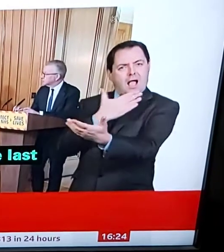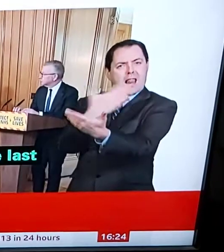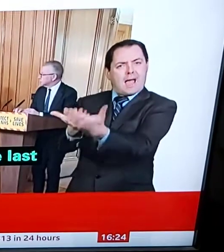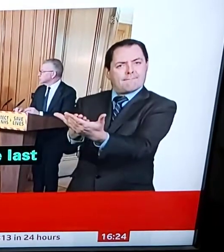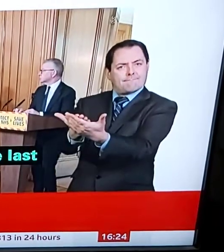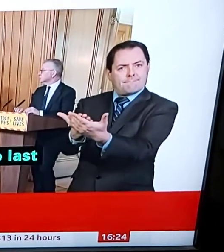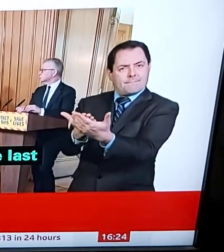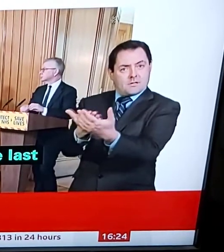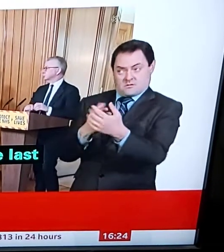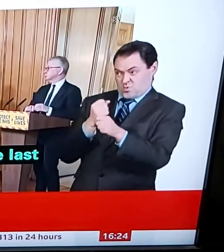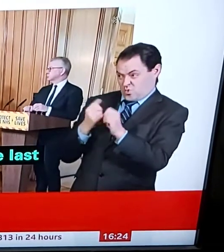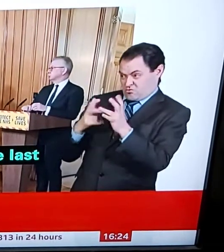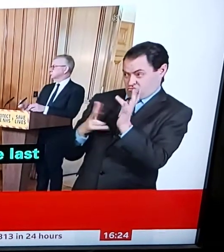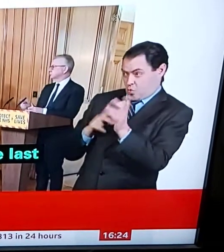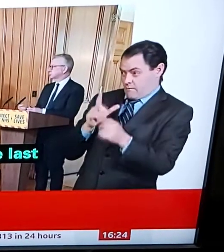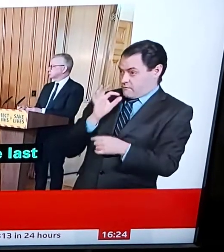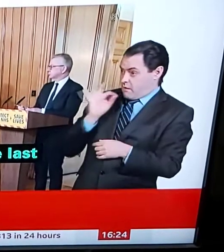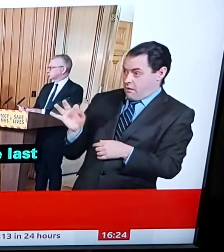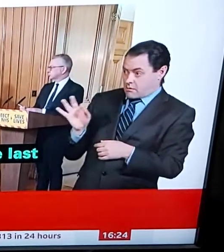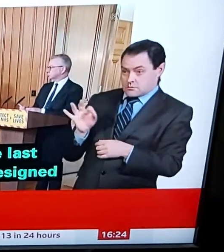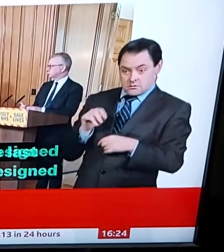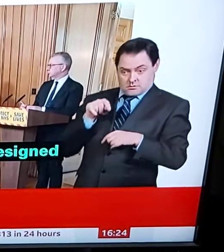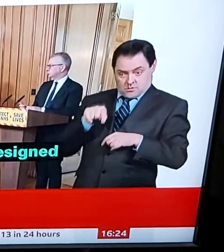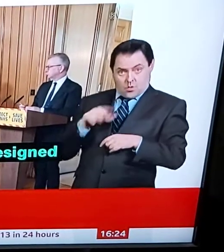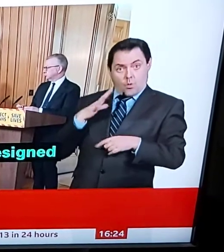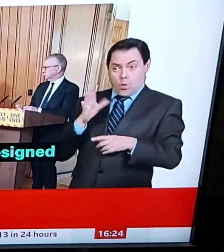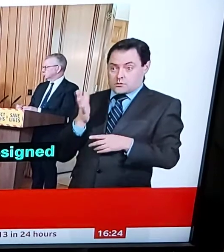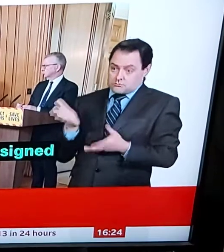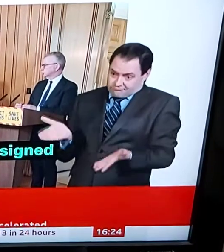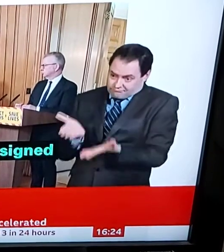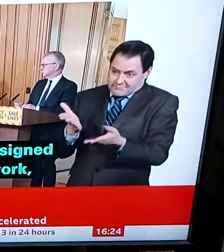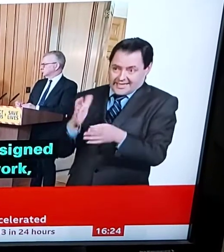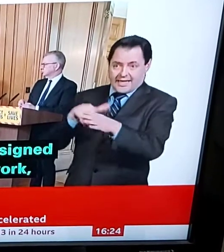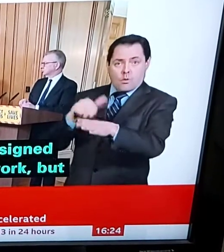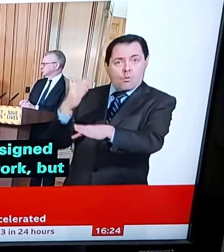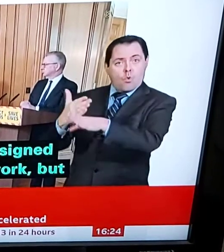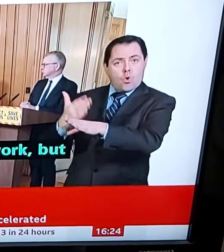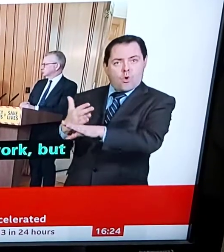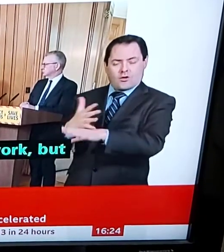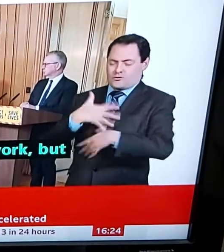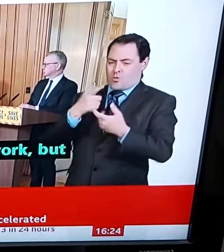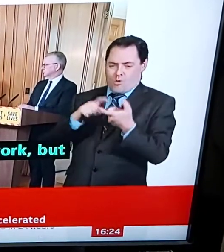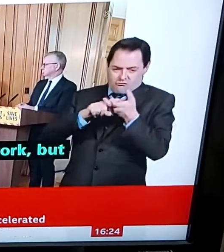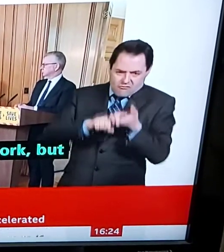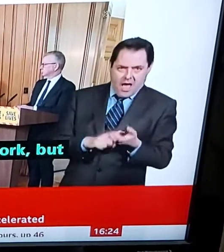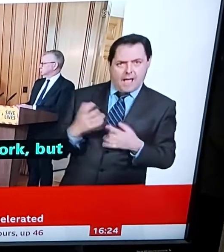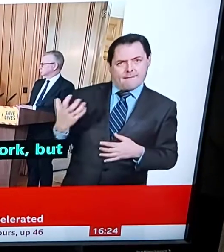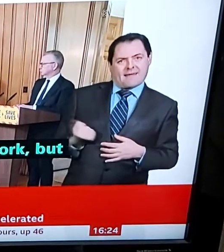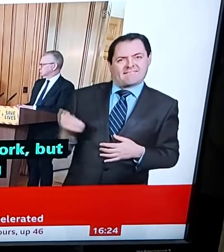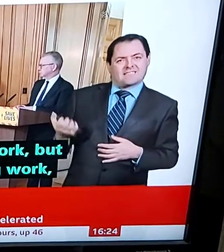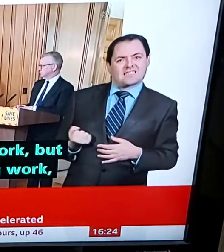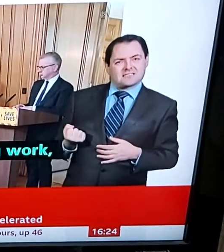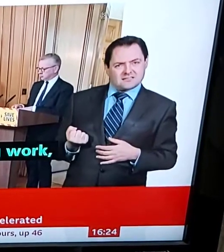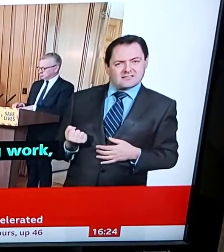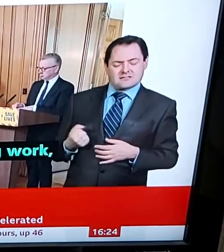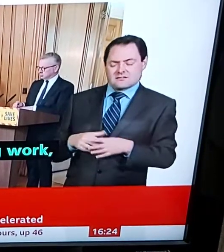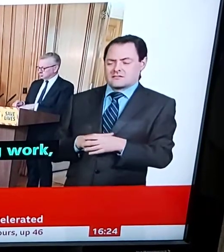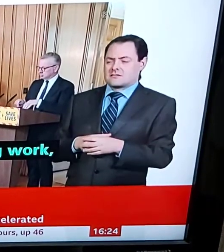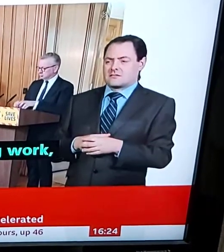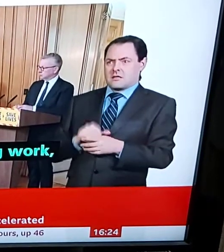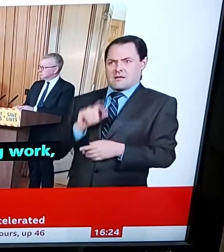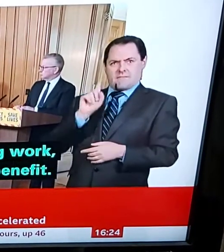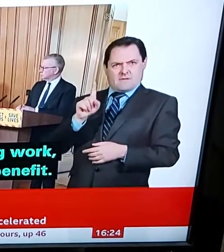into work, but it does that by incentivizing work rather than relying on the benefit. But when the vast